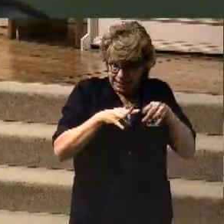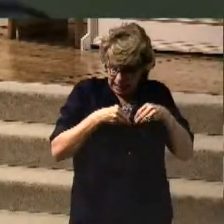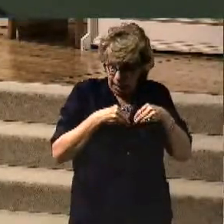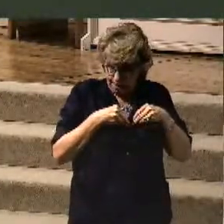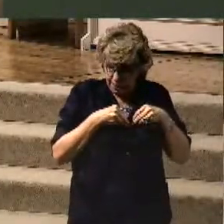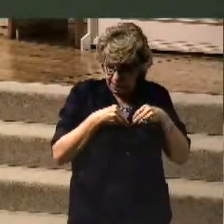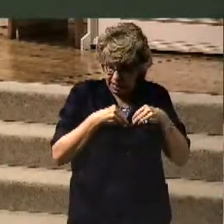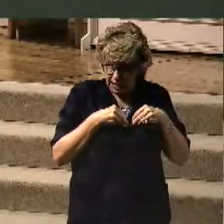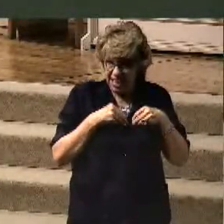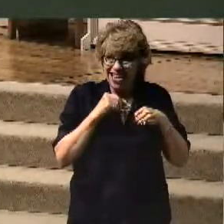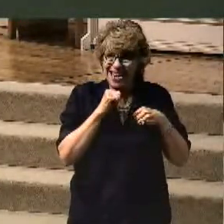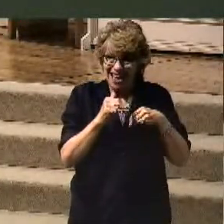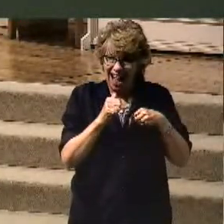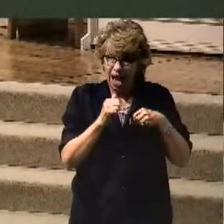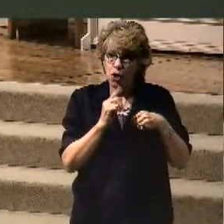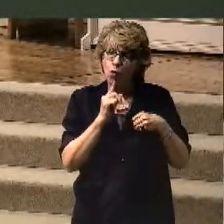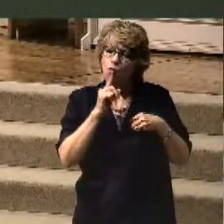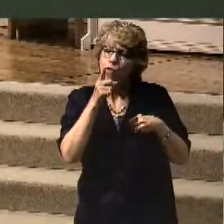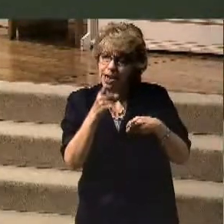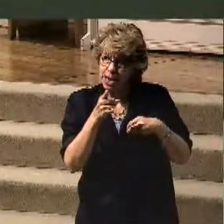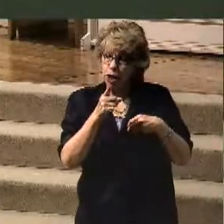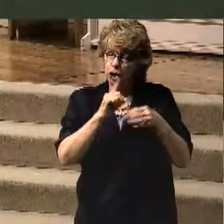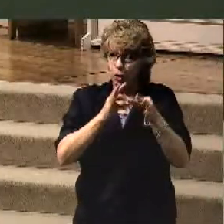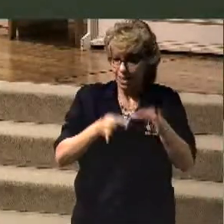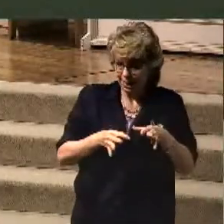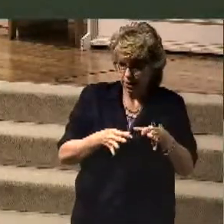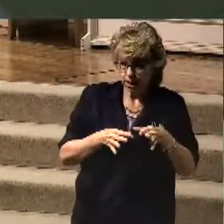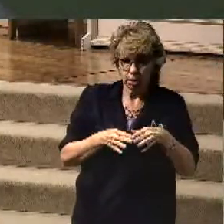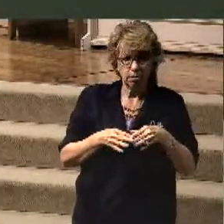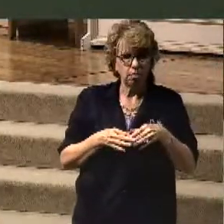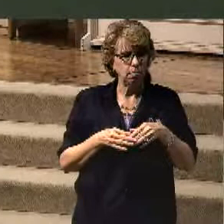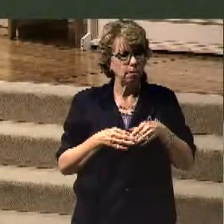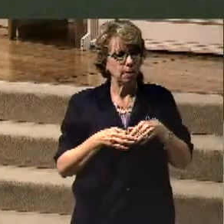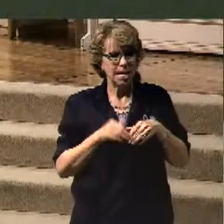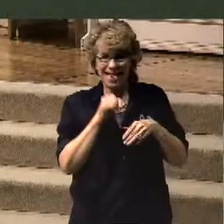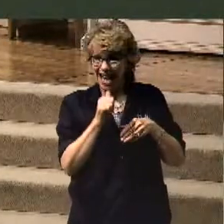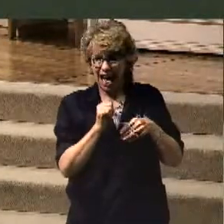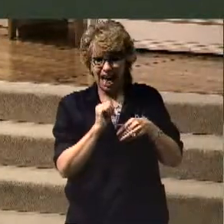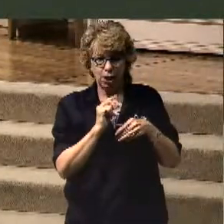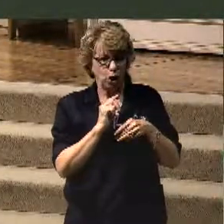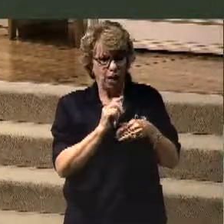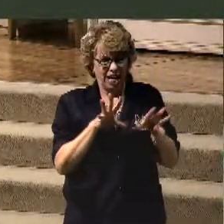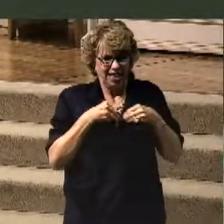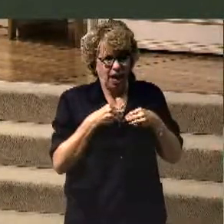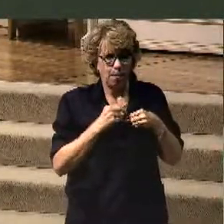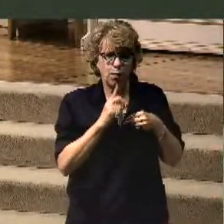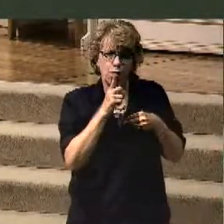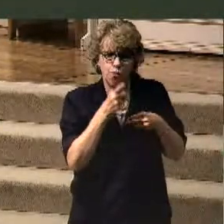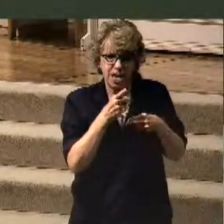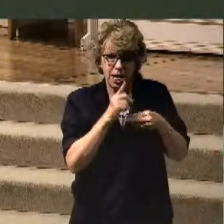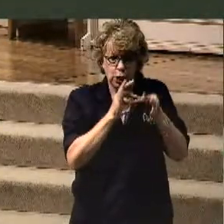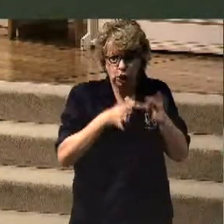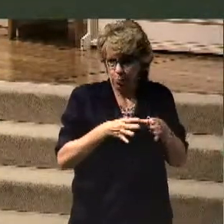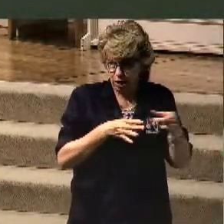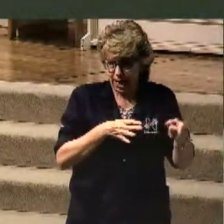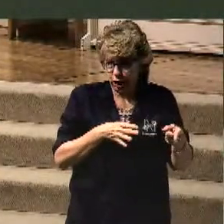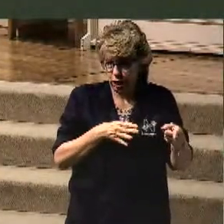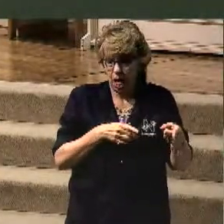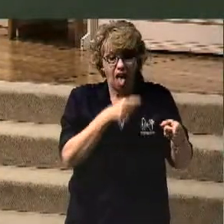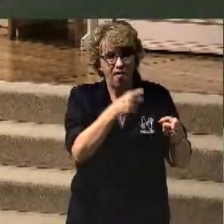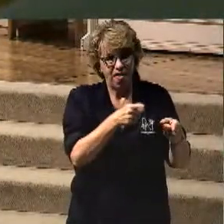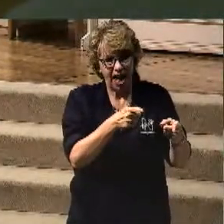literal translation, I keep on saying that, literal interpretation of Scripture, but no, they decided